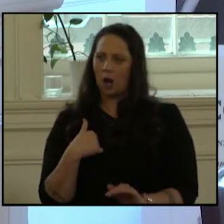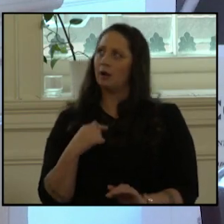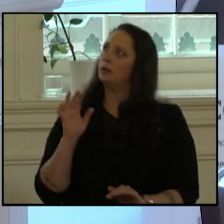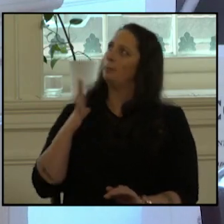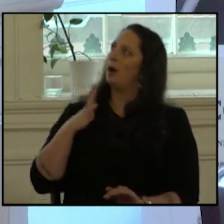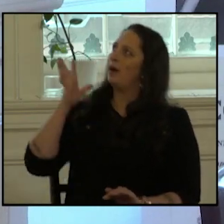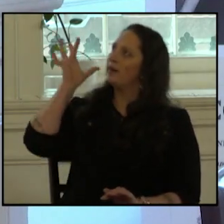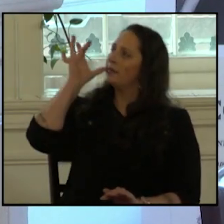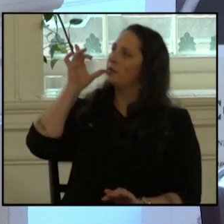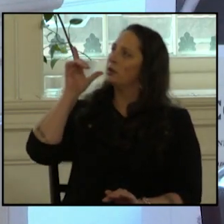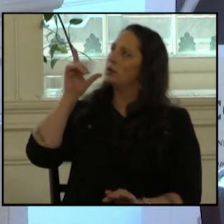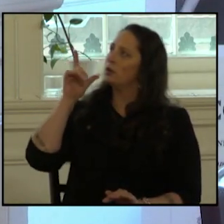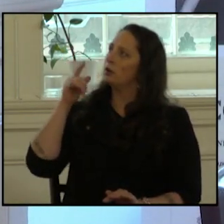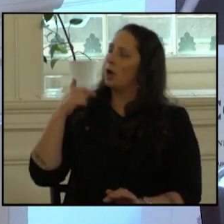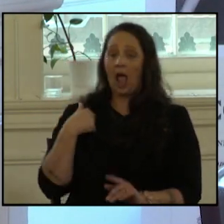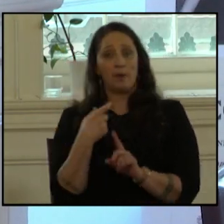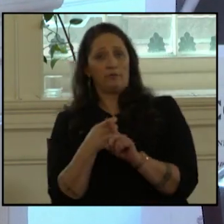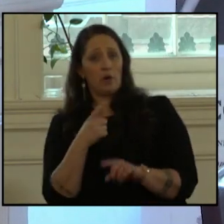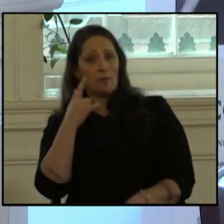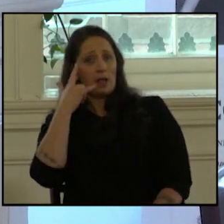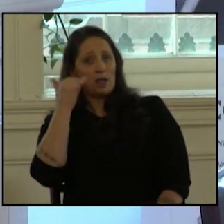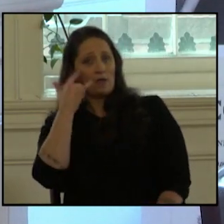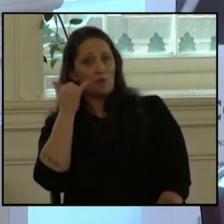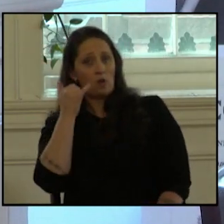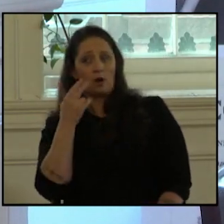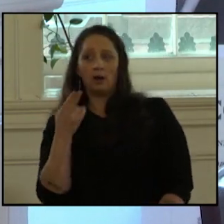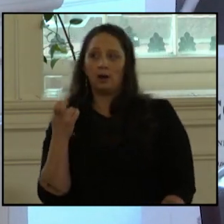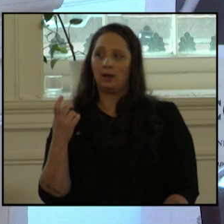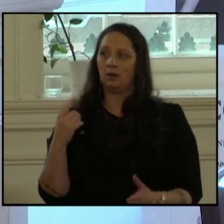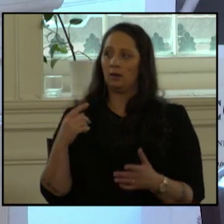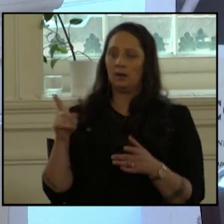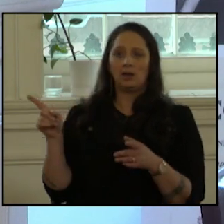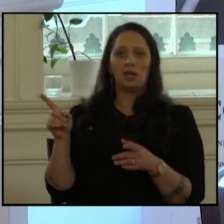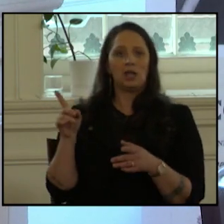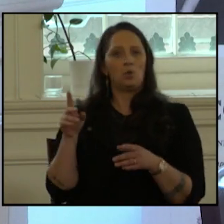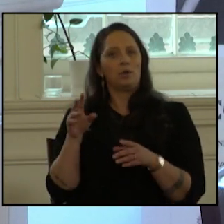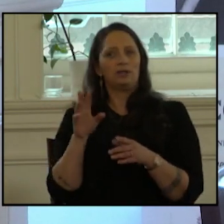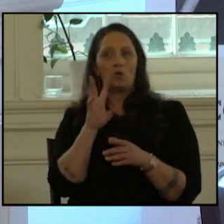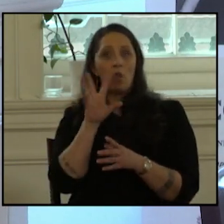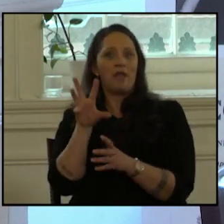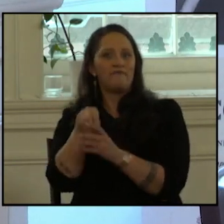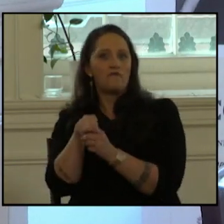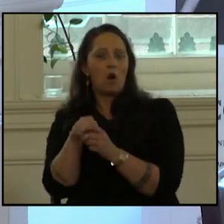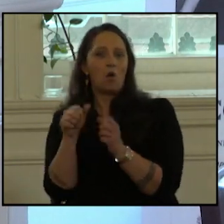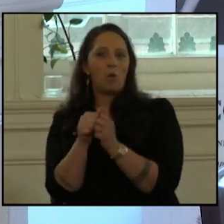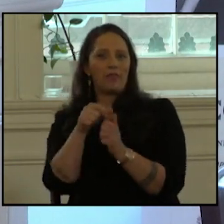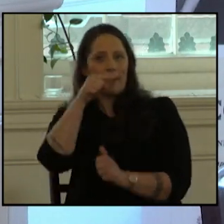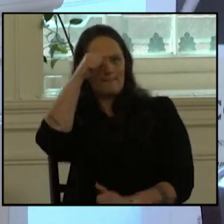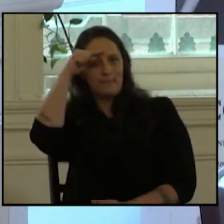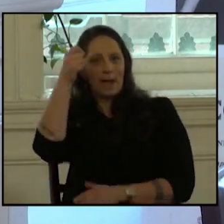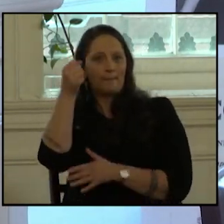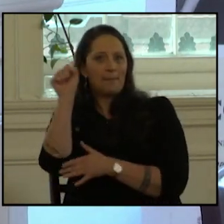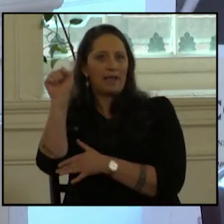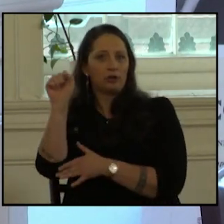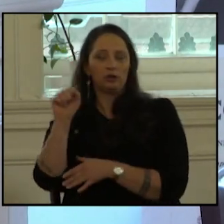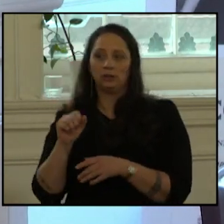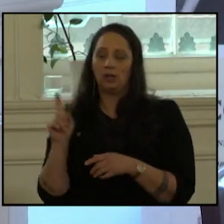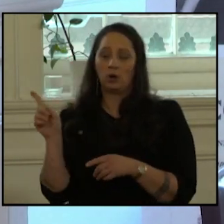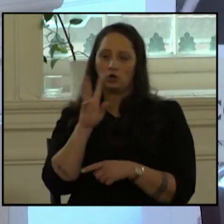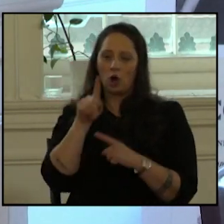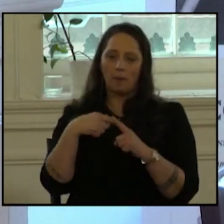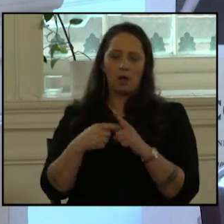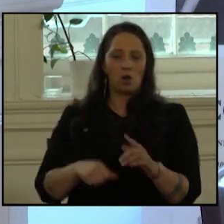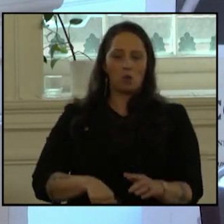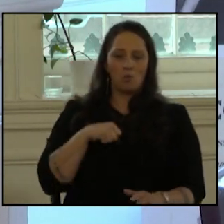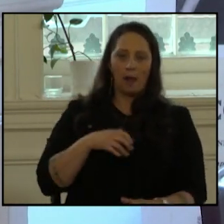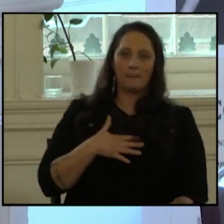who was, I grew up in California, and he was deep into what the Panthers were talking about in the 70s. And he was telling me about being proud